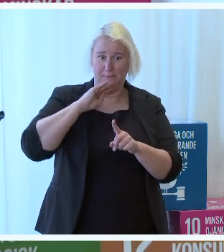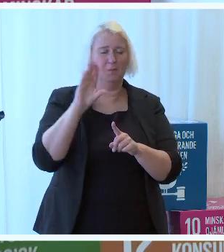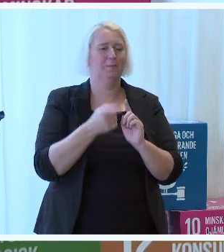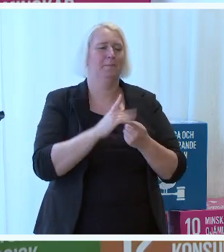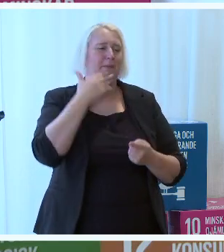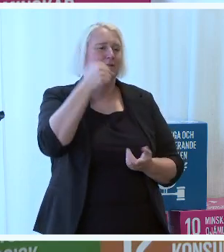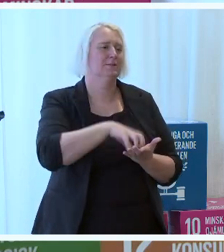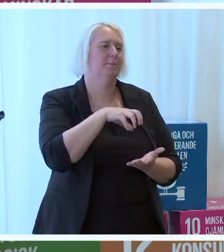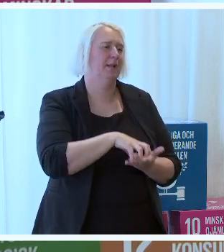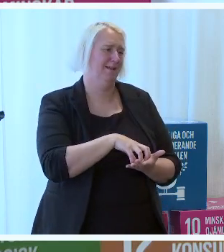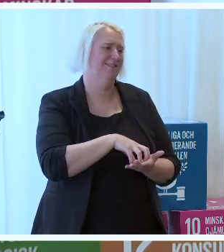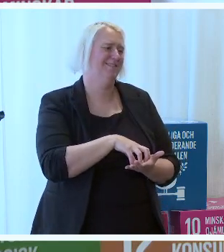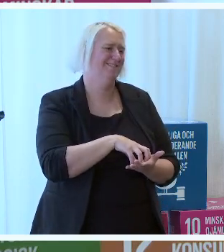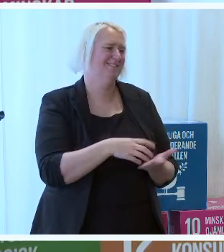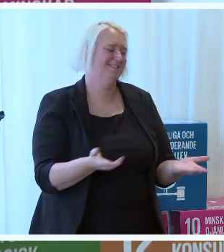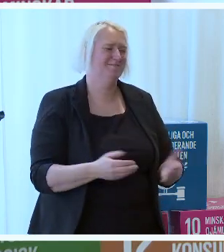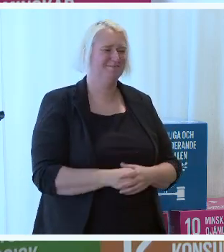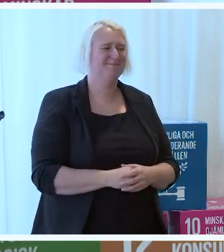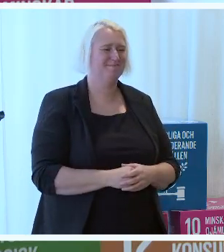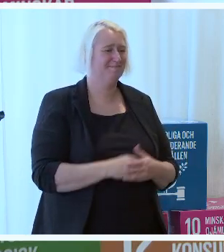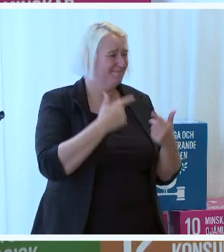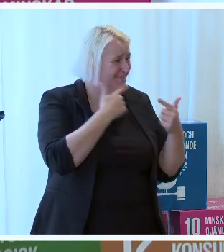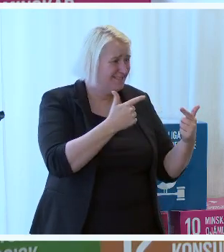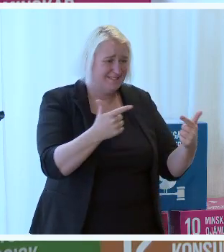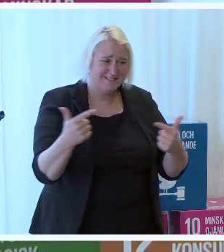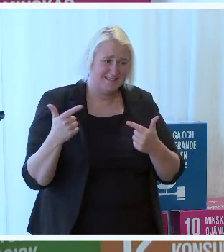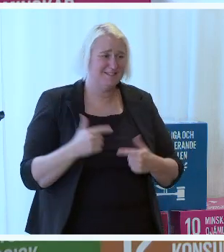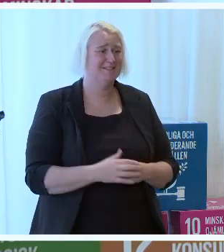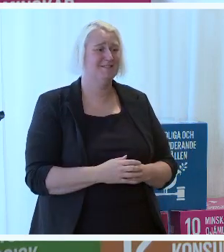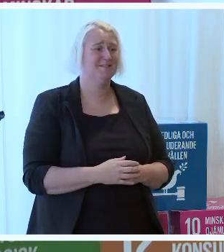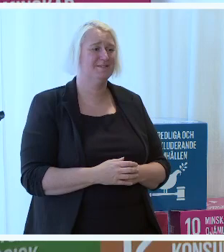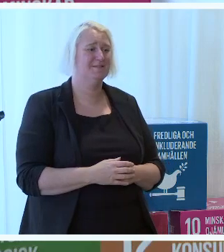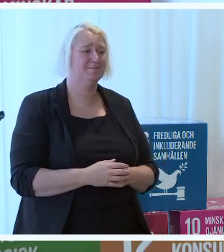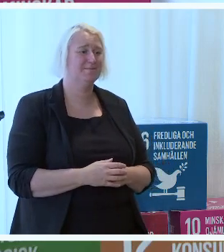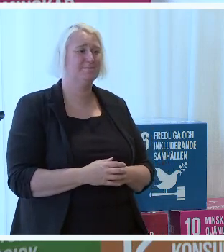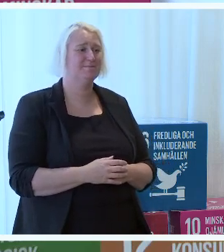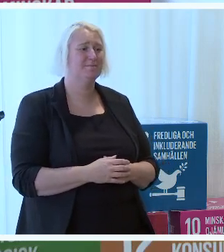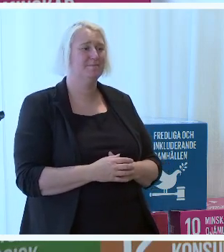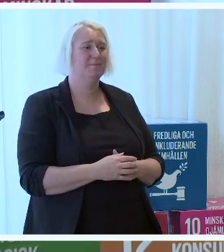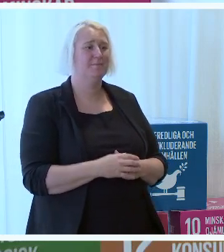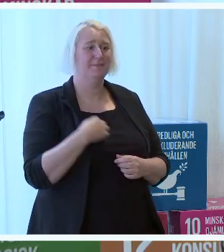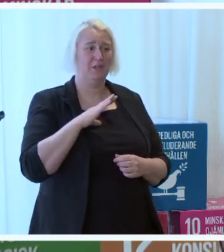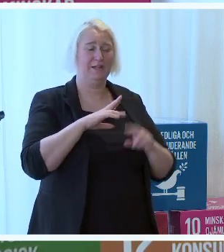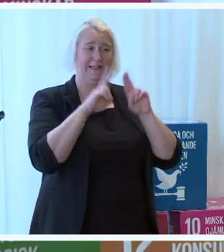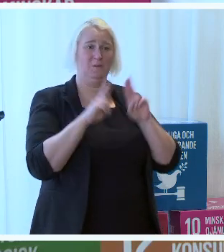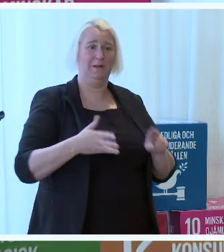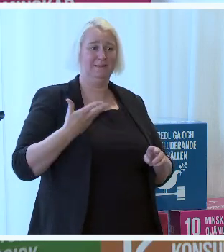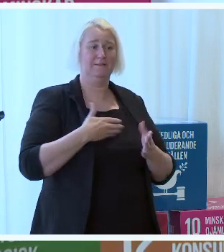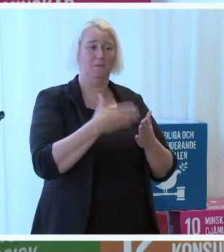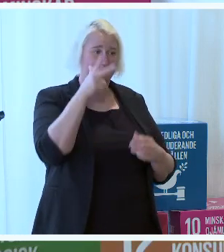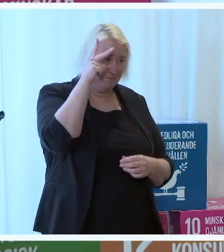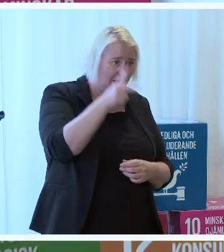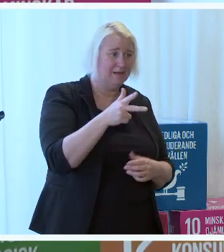for this amazing work. I just have to tell you that we have international guests from the US and France in an upcoming seminar at 4 p.m.